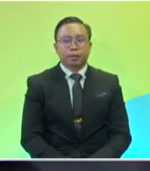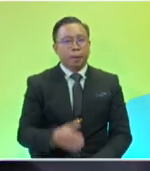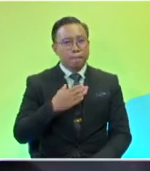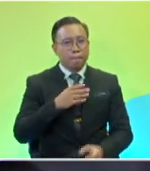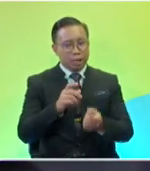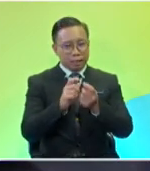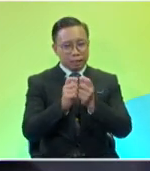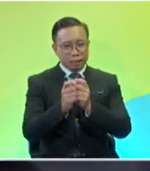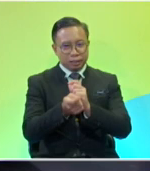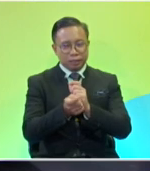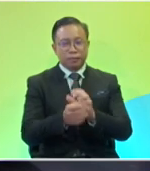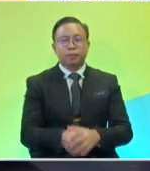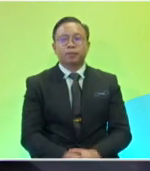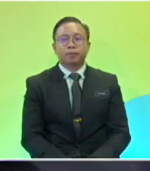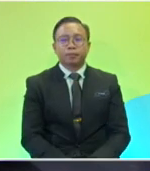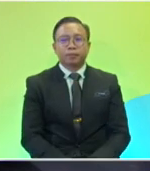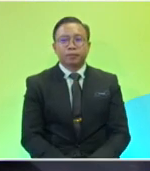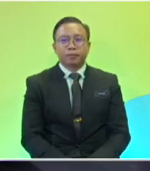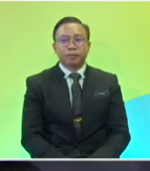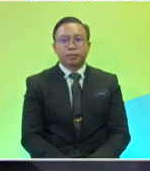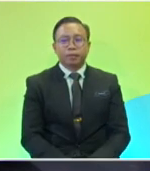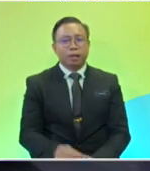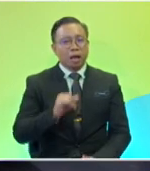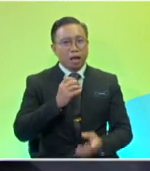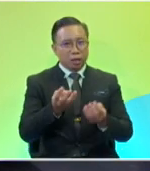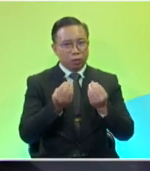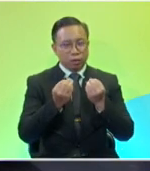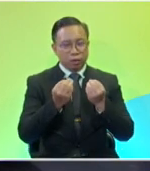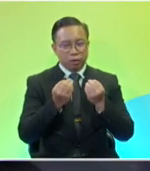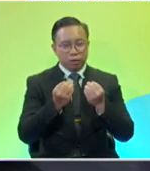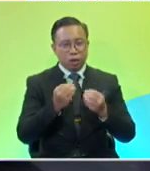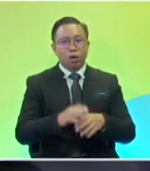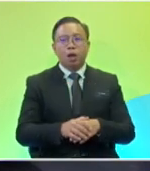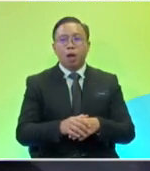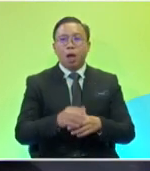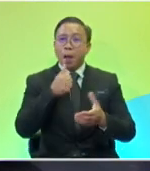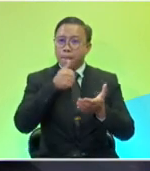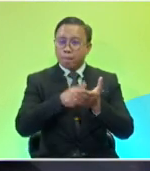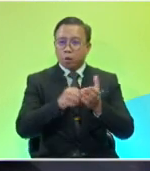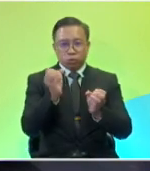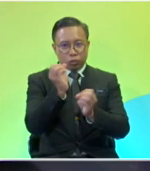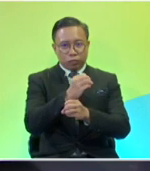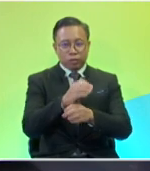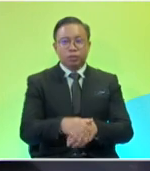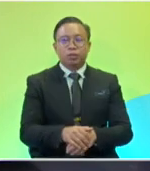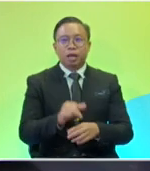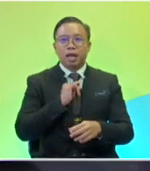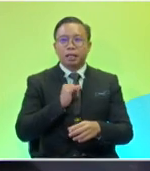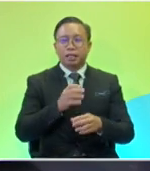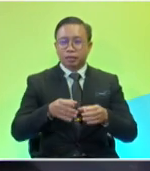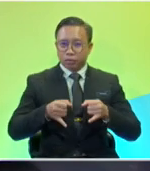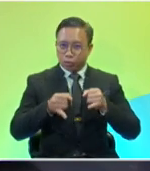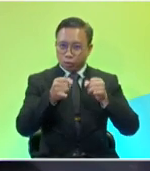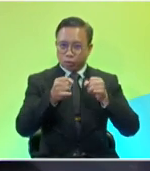one, Teacher's gonna draw. Let's see. I want post office, Teacher, post office or church? So I can draw the line.